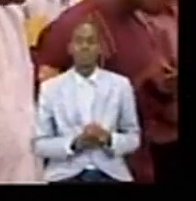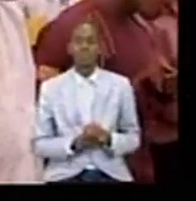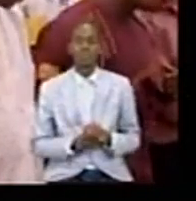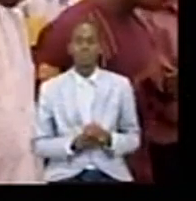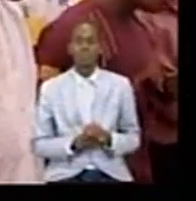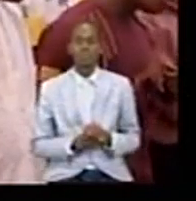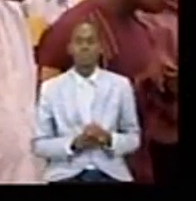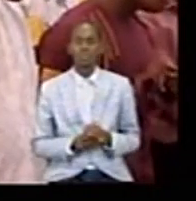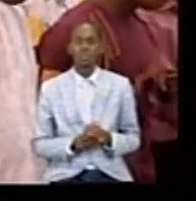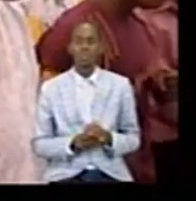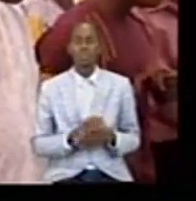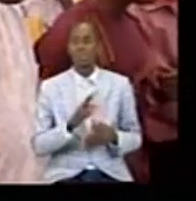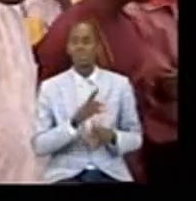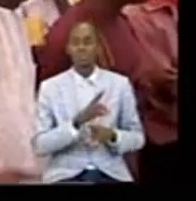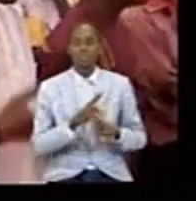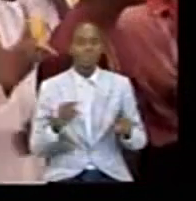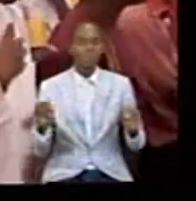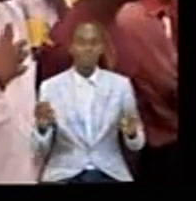No rebuke.